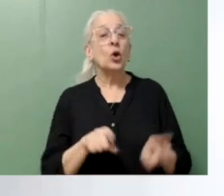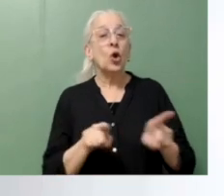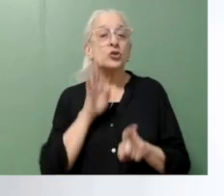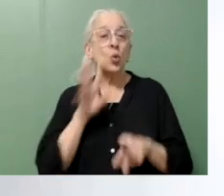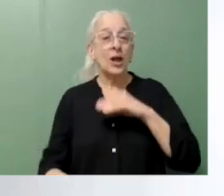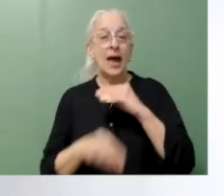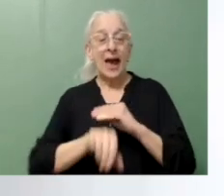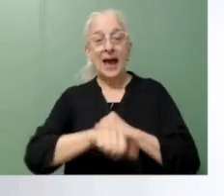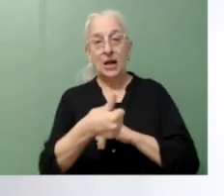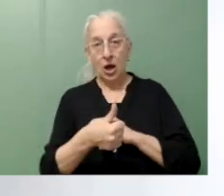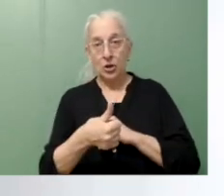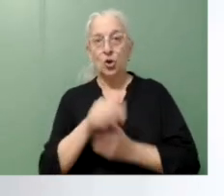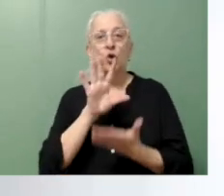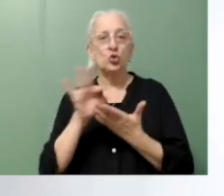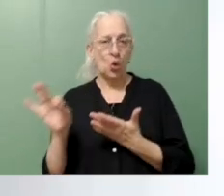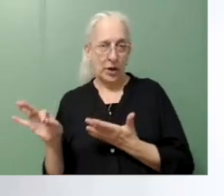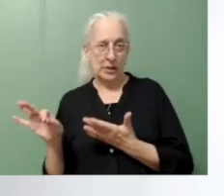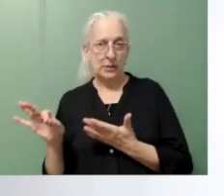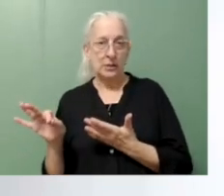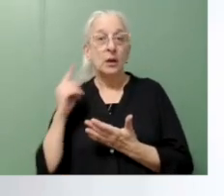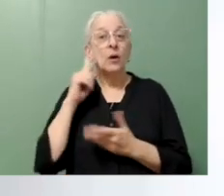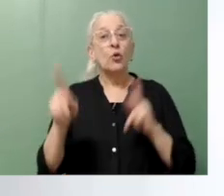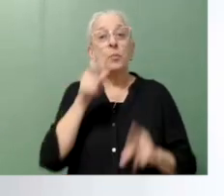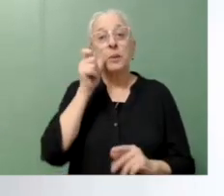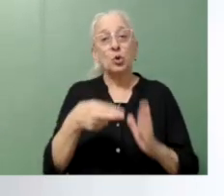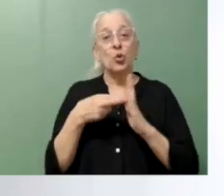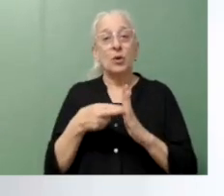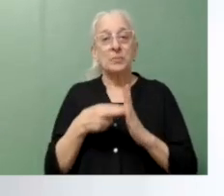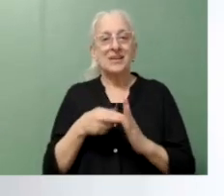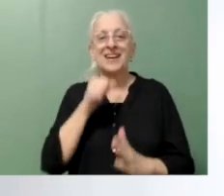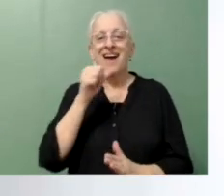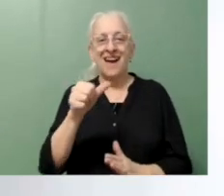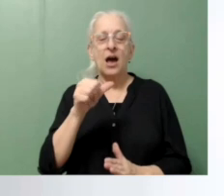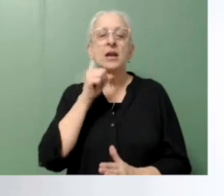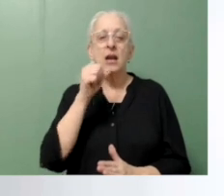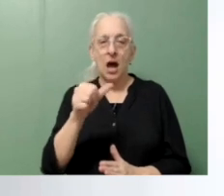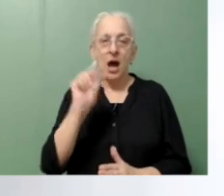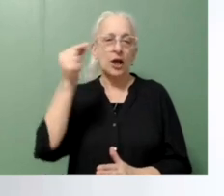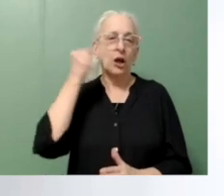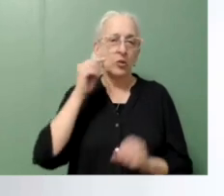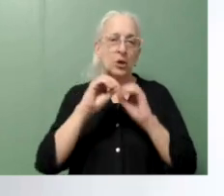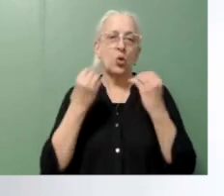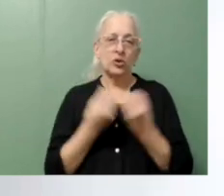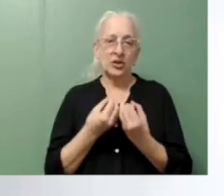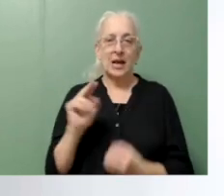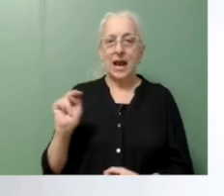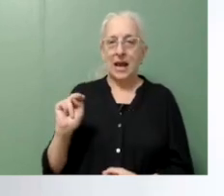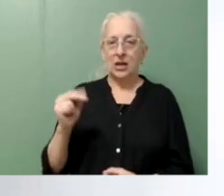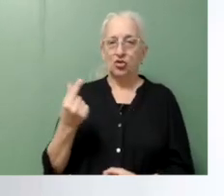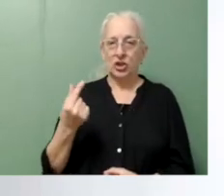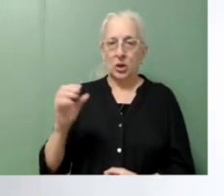add another answer choice, which is for people who represent a non-governmental organization, also known